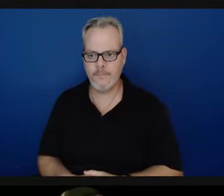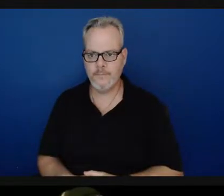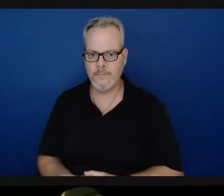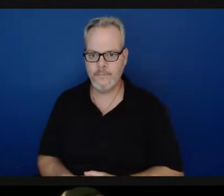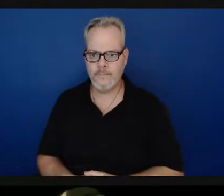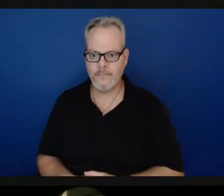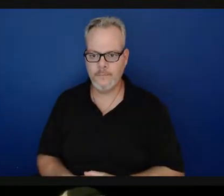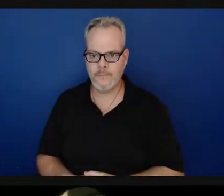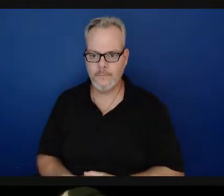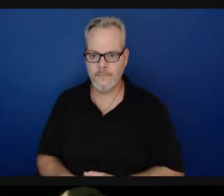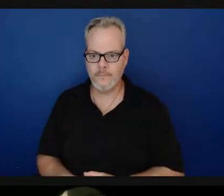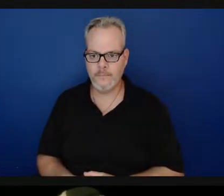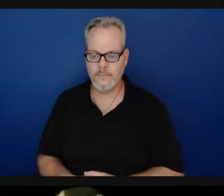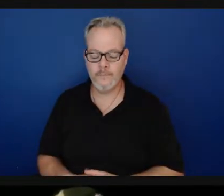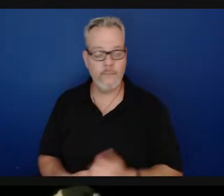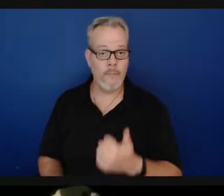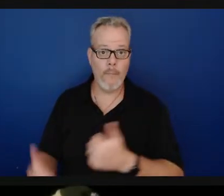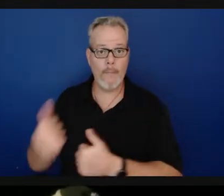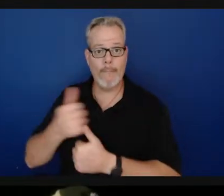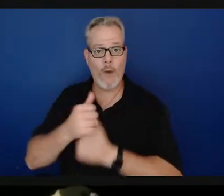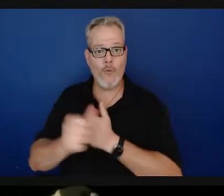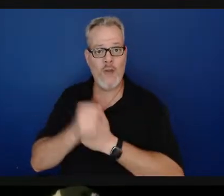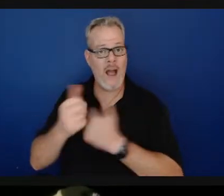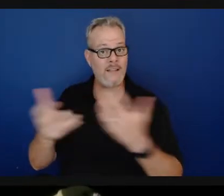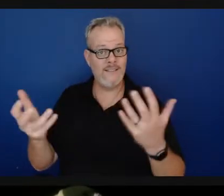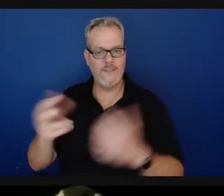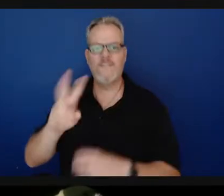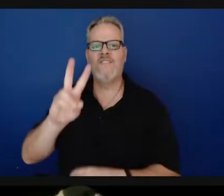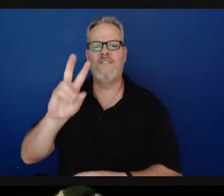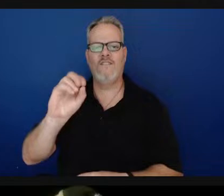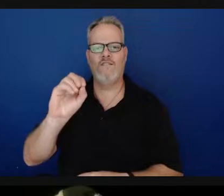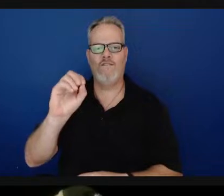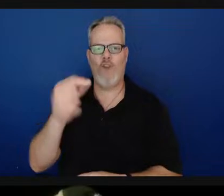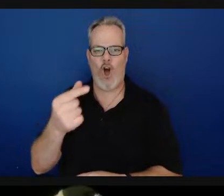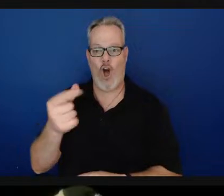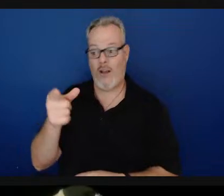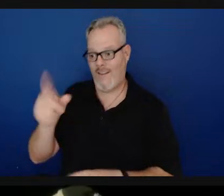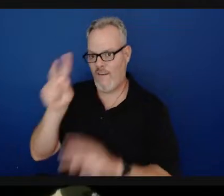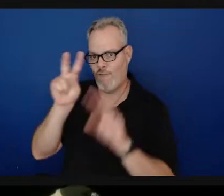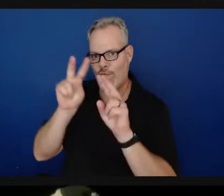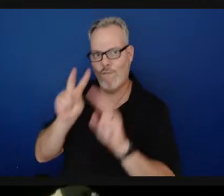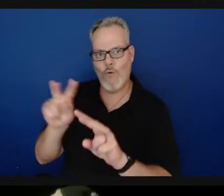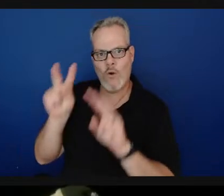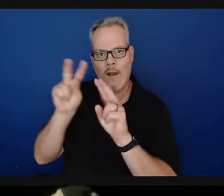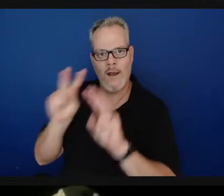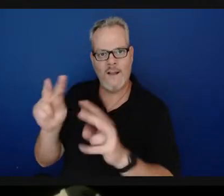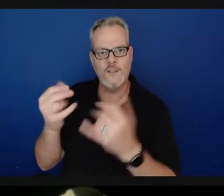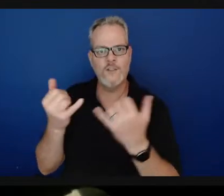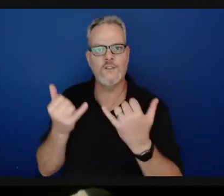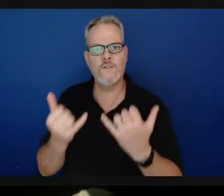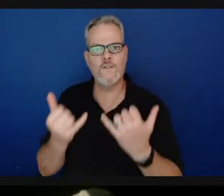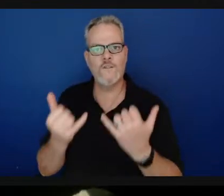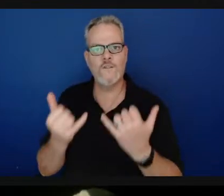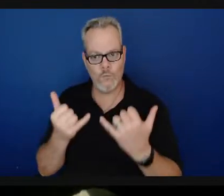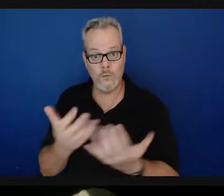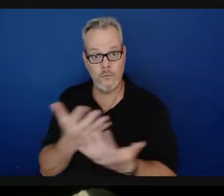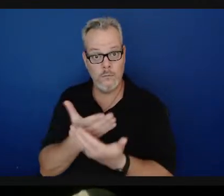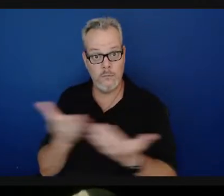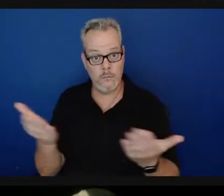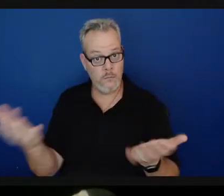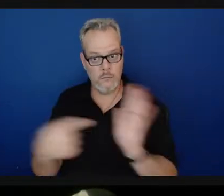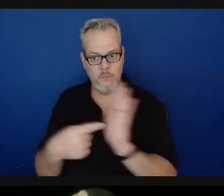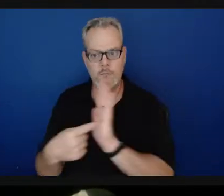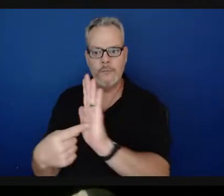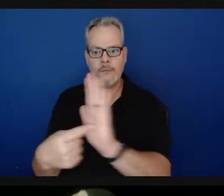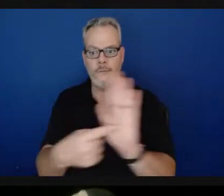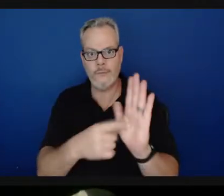So the primary hazard is a VOG. This is a VOG forecast for today, showing the emission